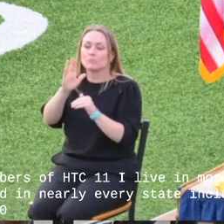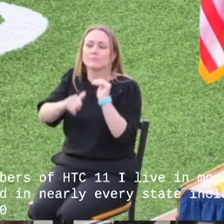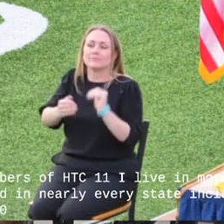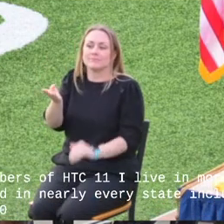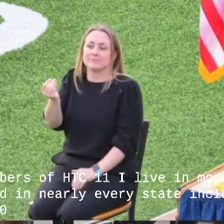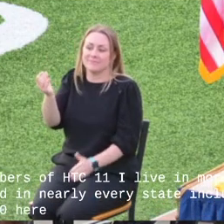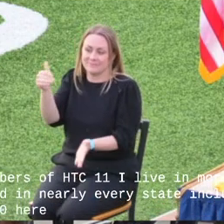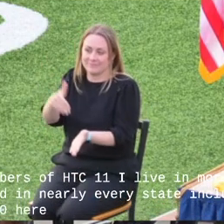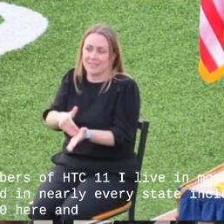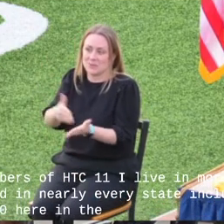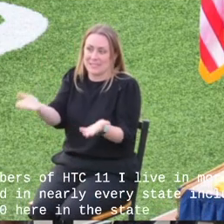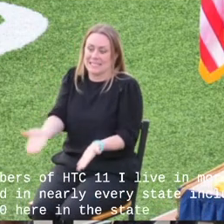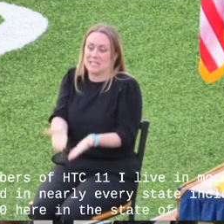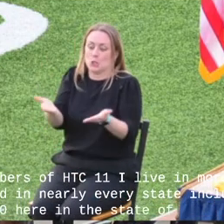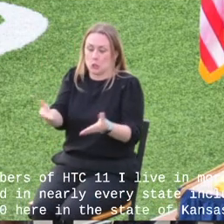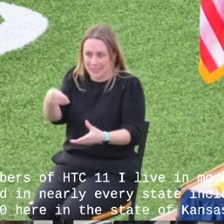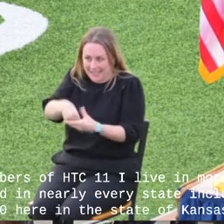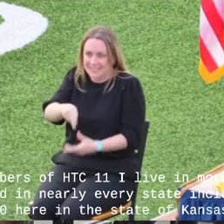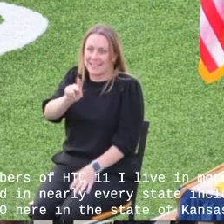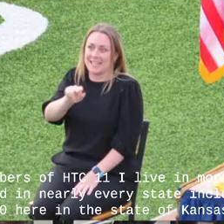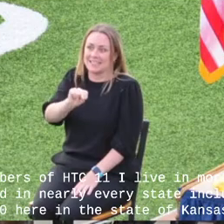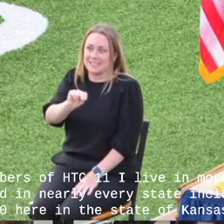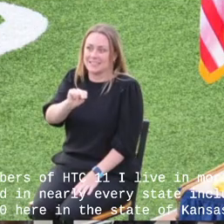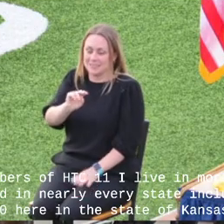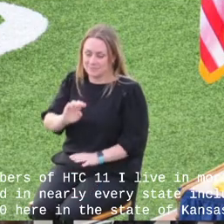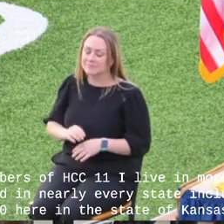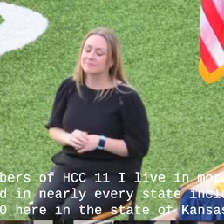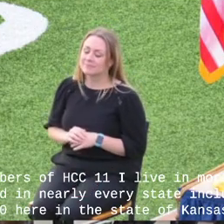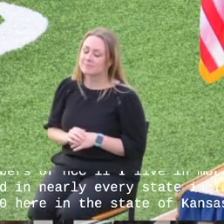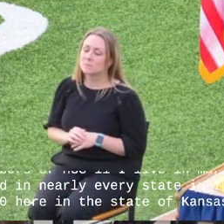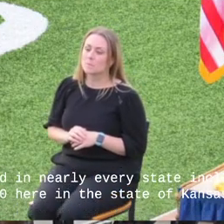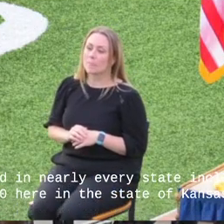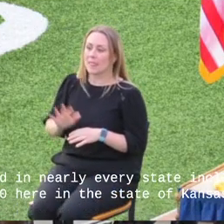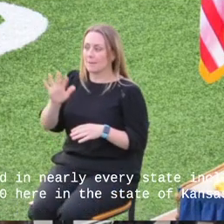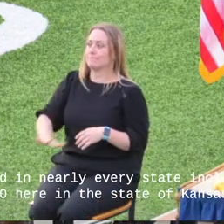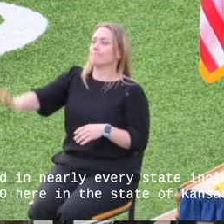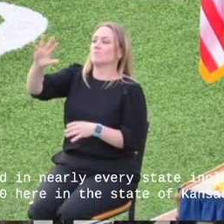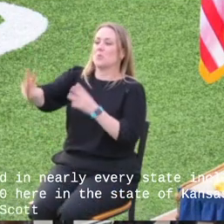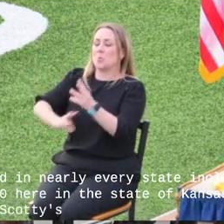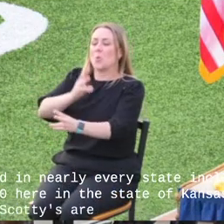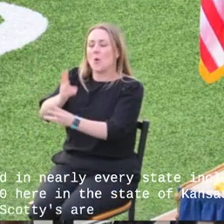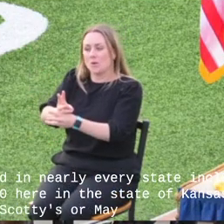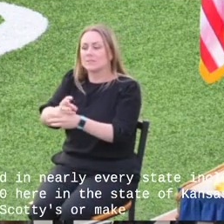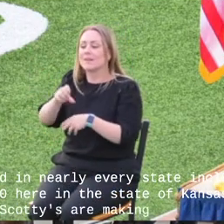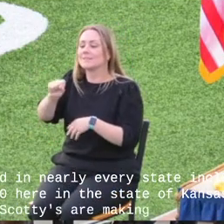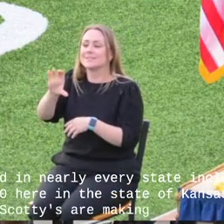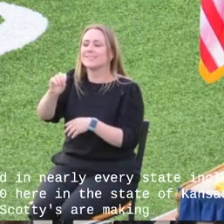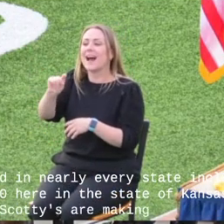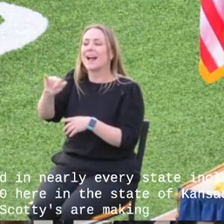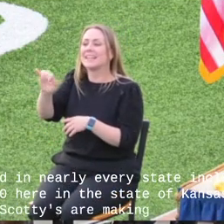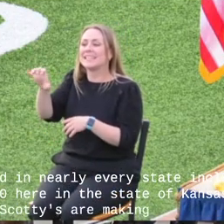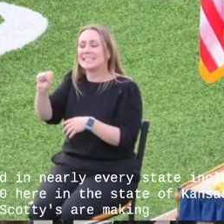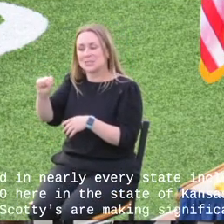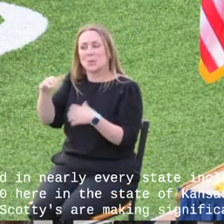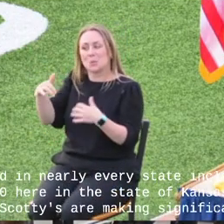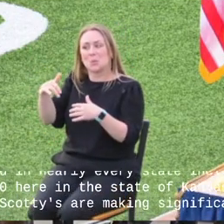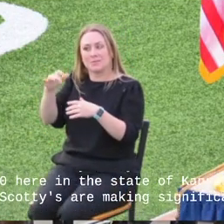14,000 here in the state of Kansas. All over the world, Scotties are making